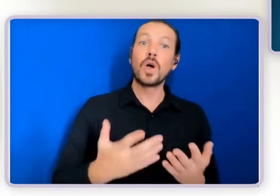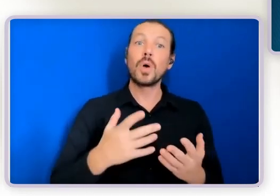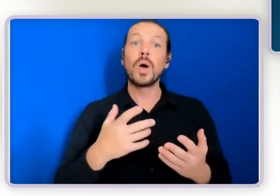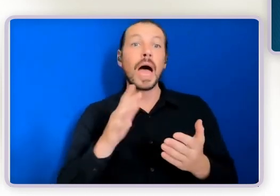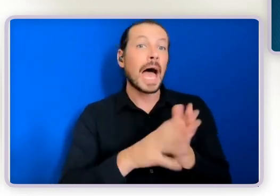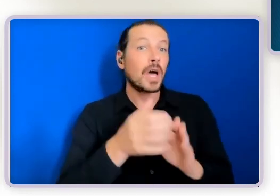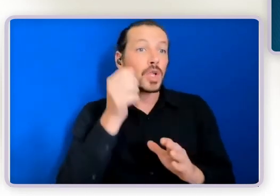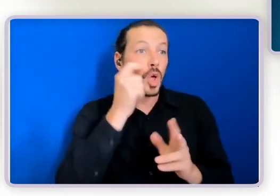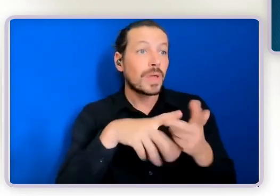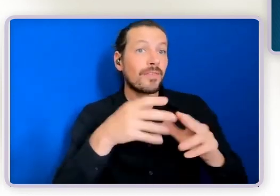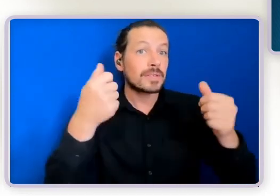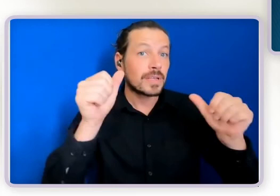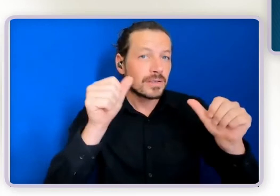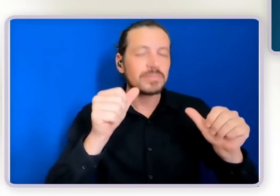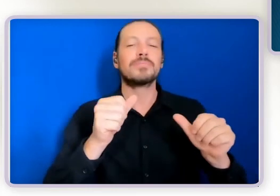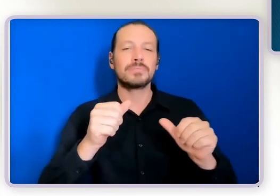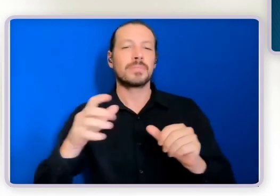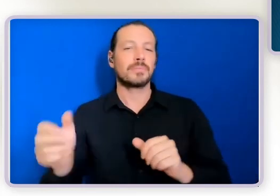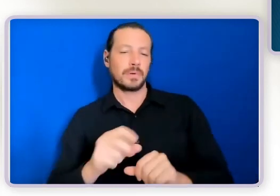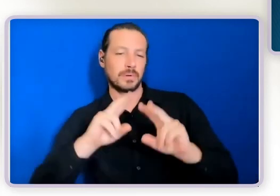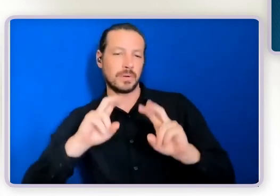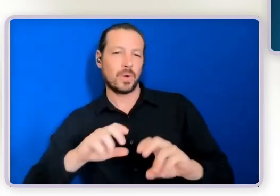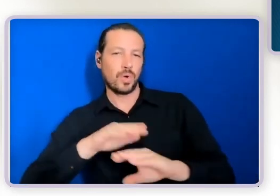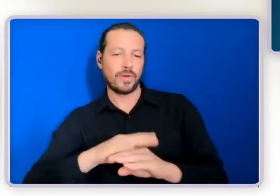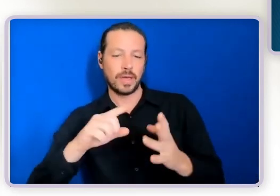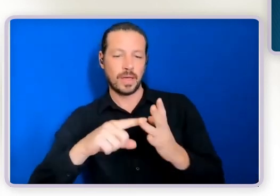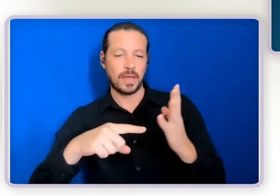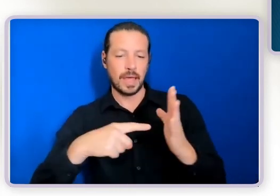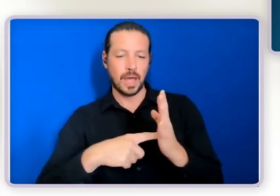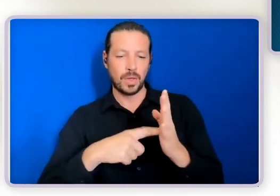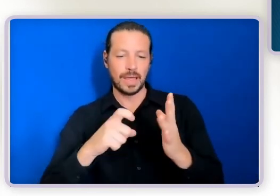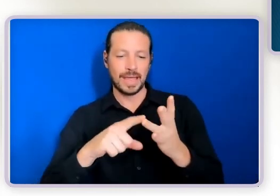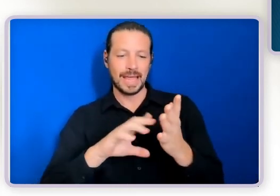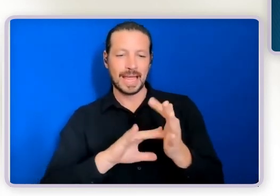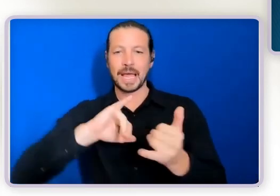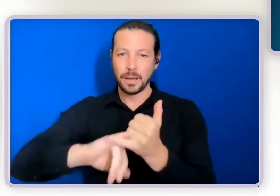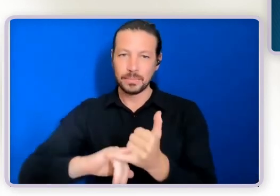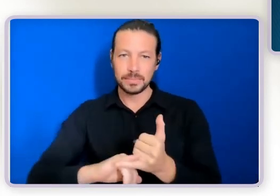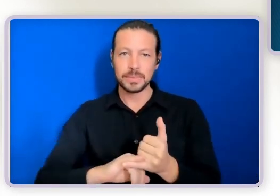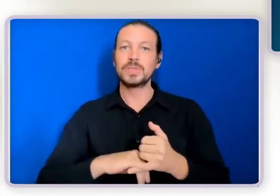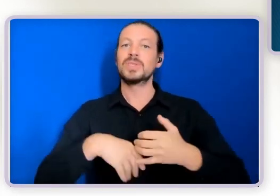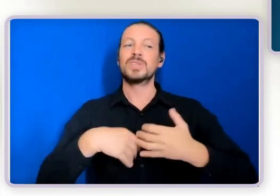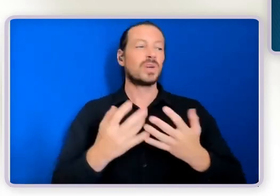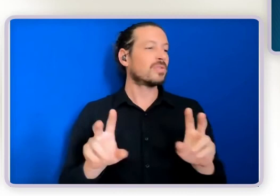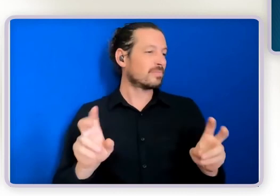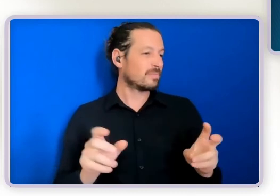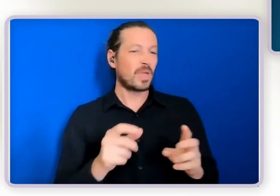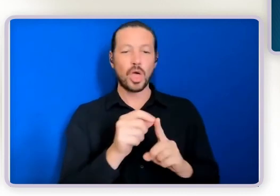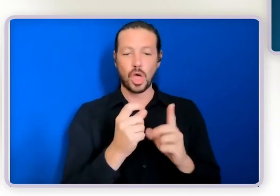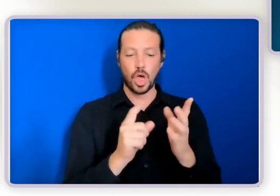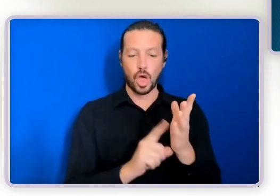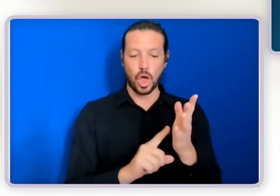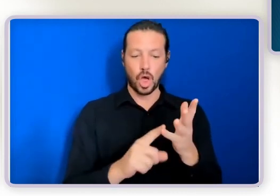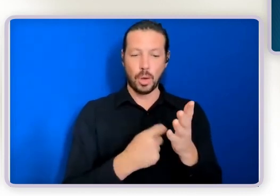my favourite terms is the plural of anecdote is not data. So you don't listen to